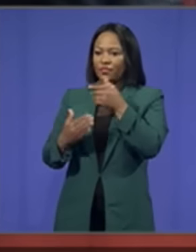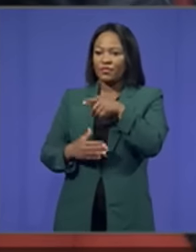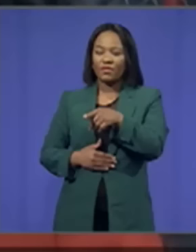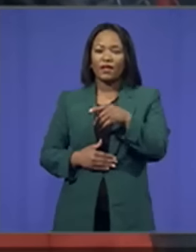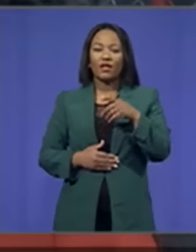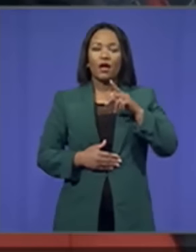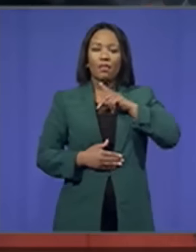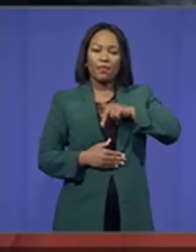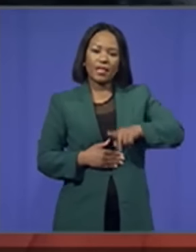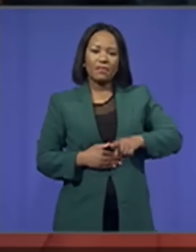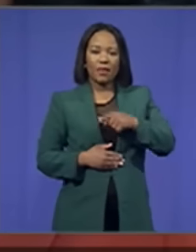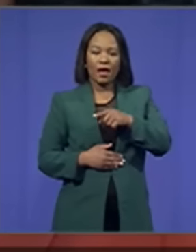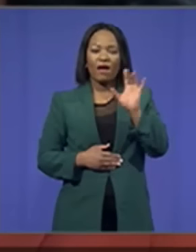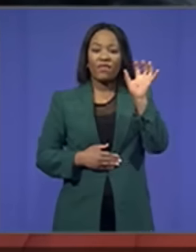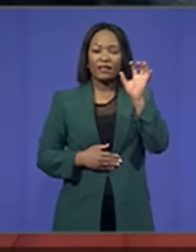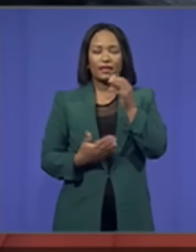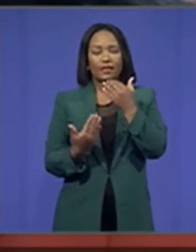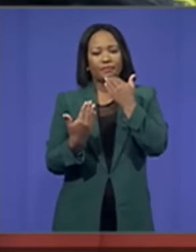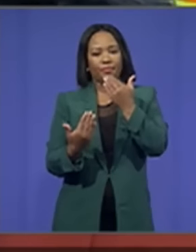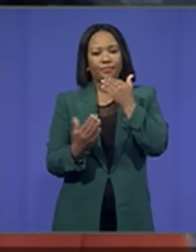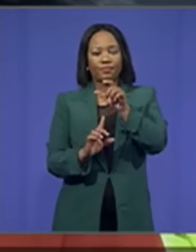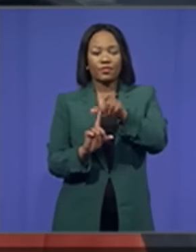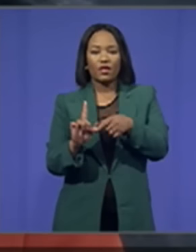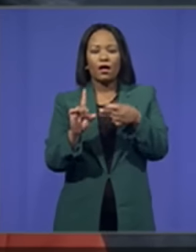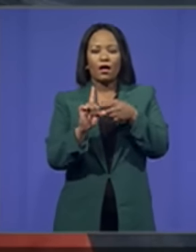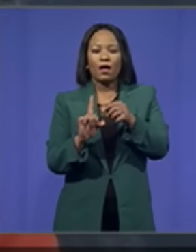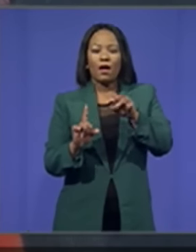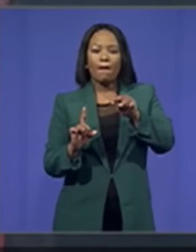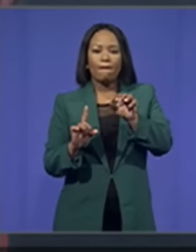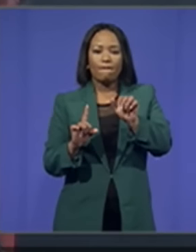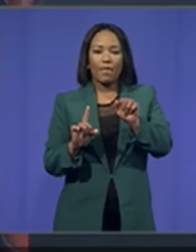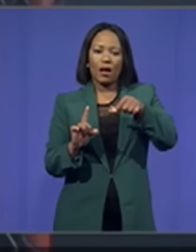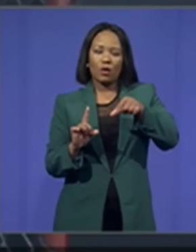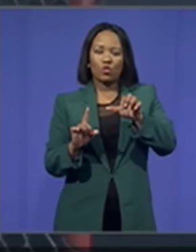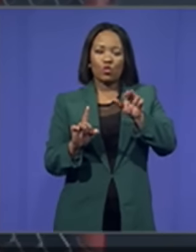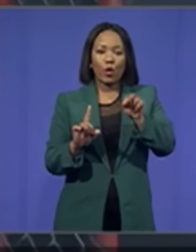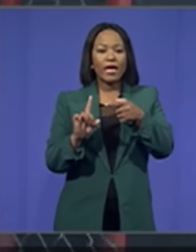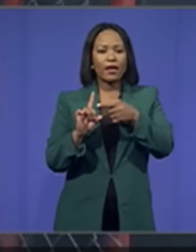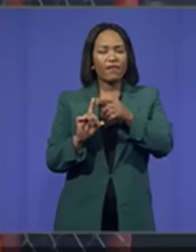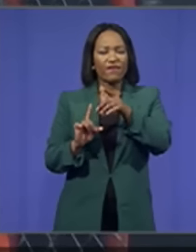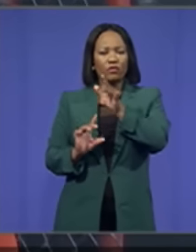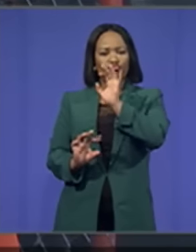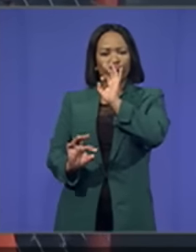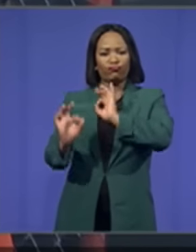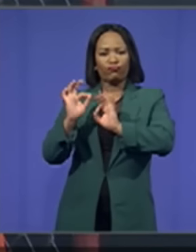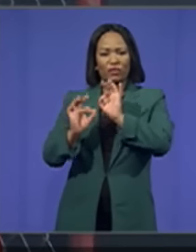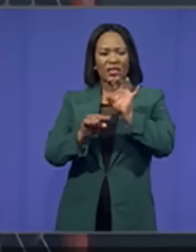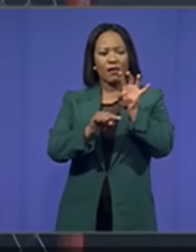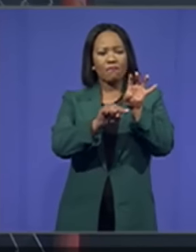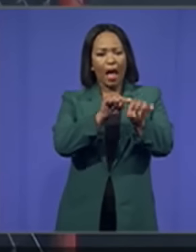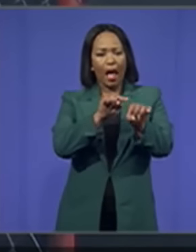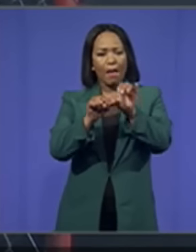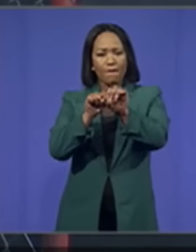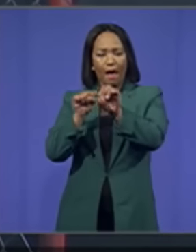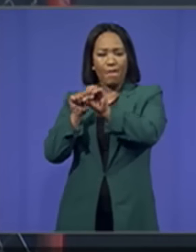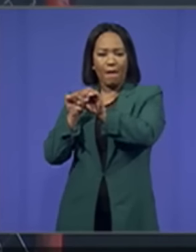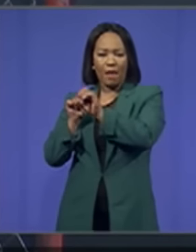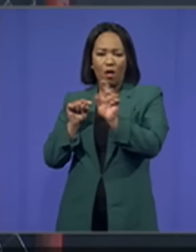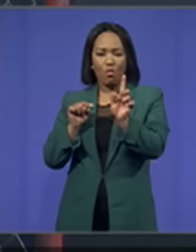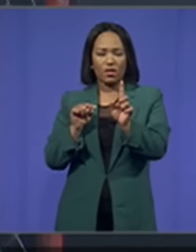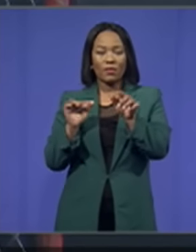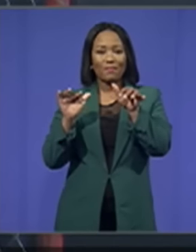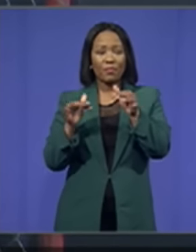Free State mme Mmakhwini Letswa Mathai a re homo hanyane fela ka tseo ba di fumaneng letsatsing lena malebana le batho